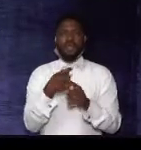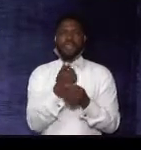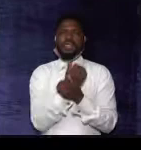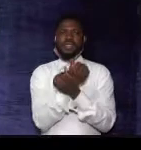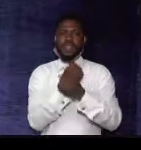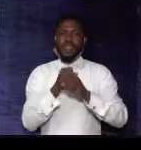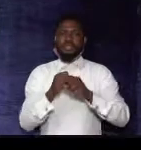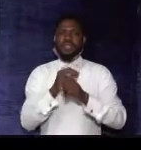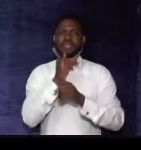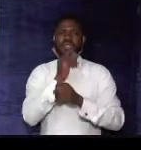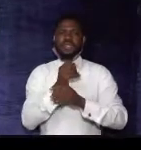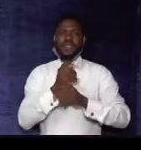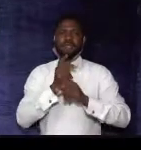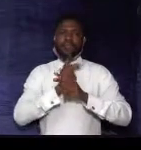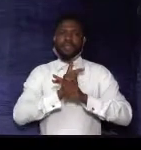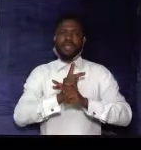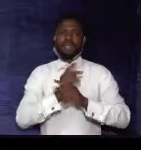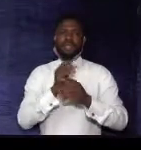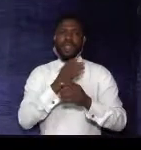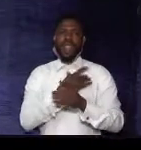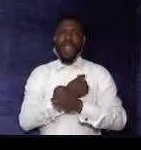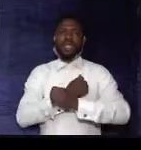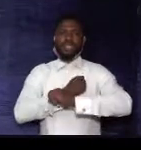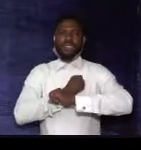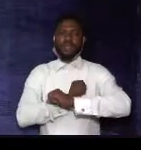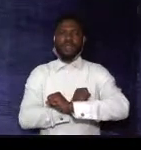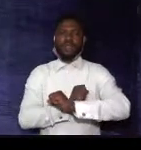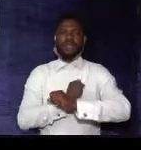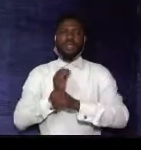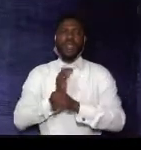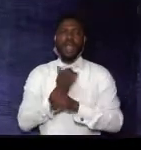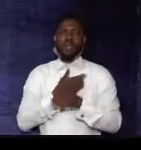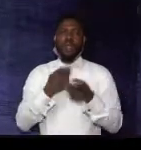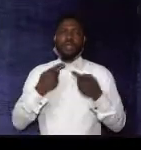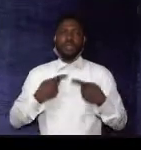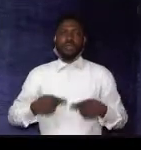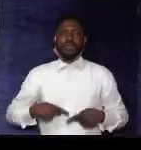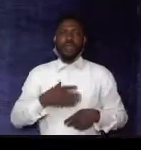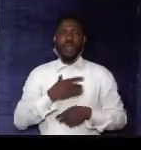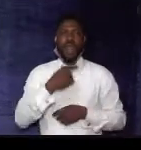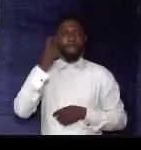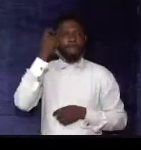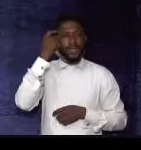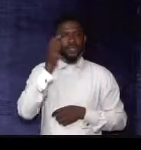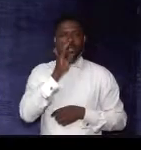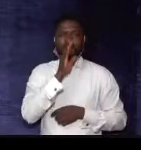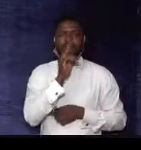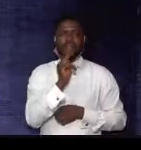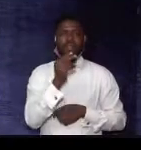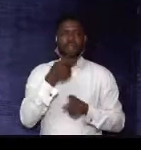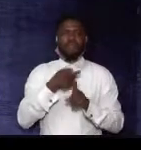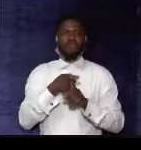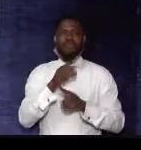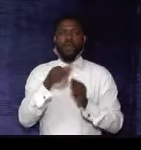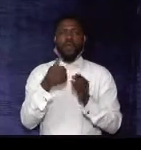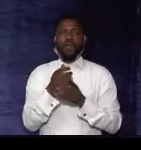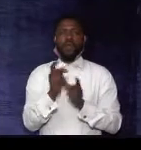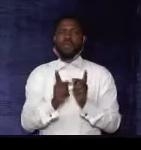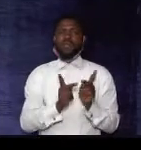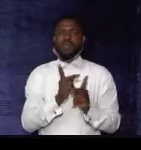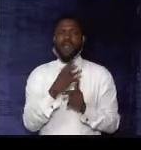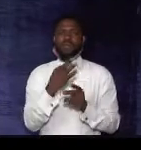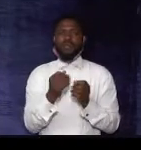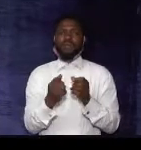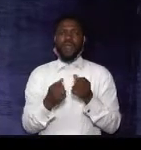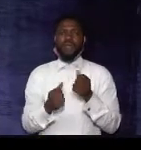harm. Safety is protecting and safeguarding our physical and mental being from